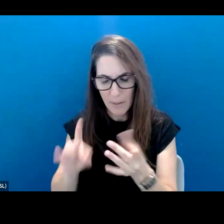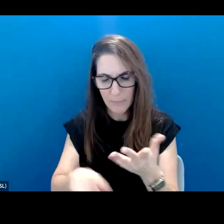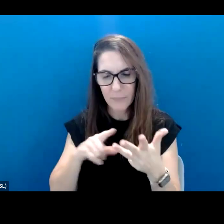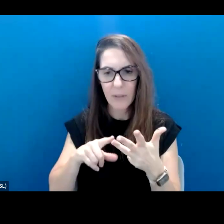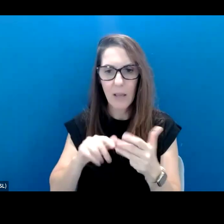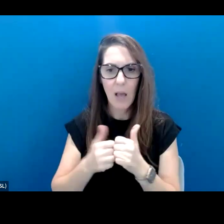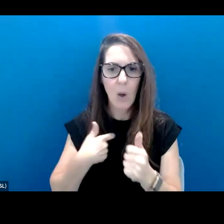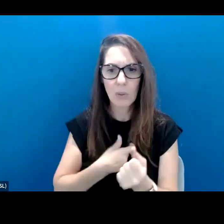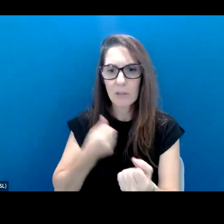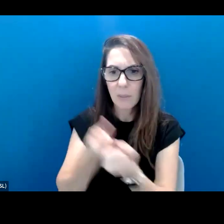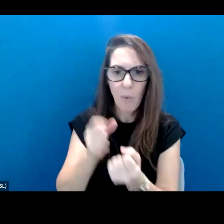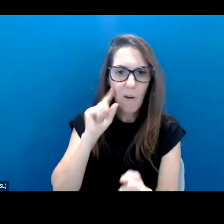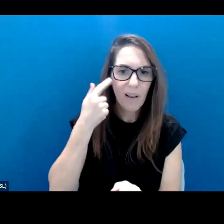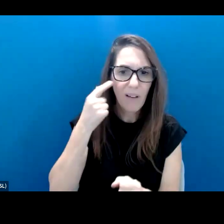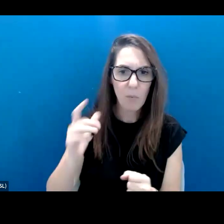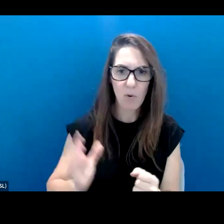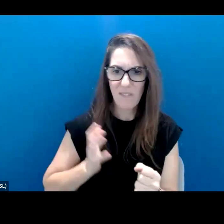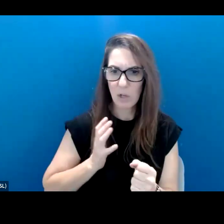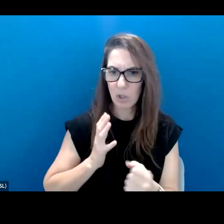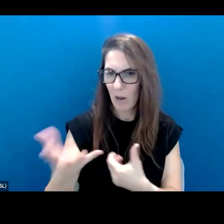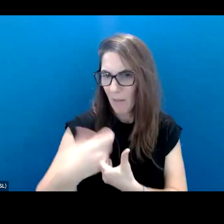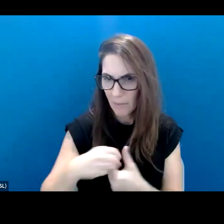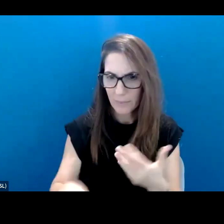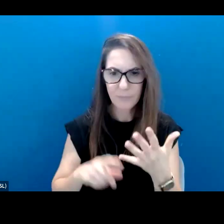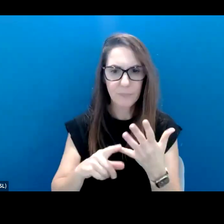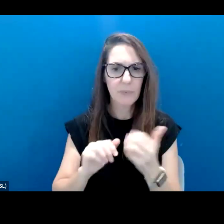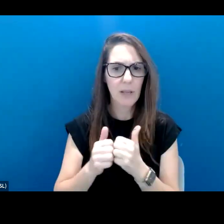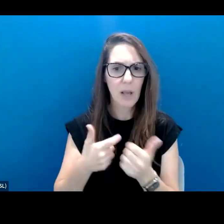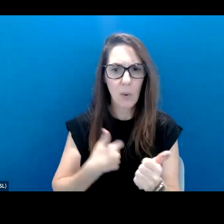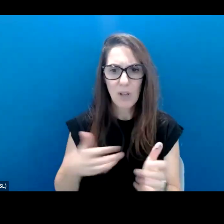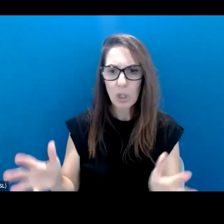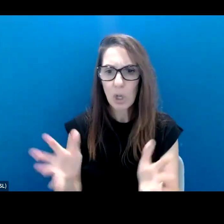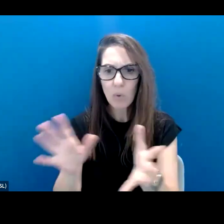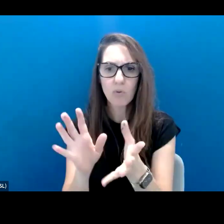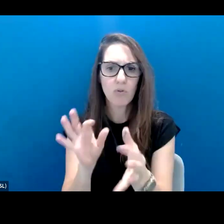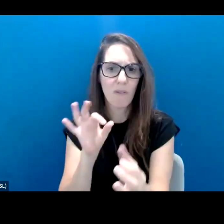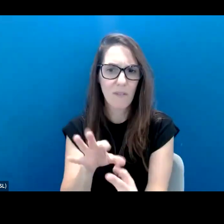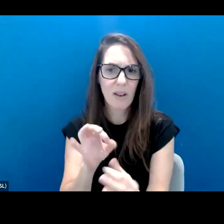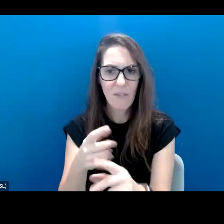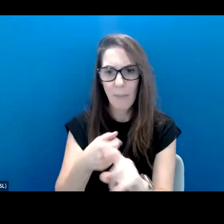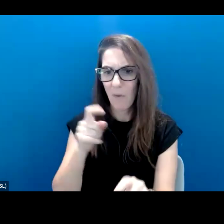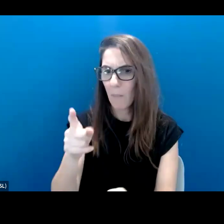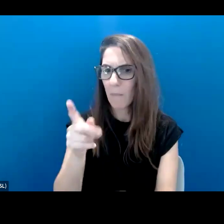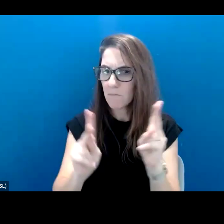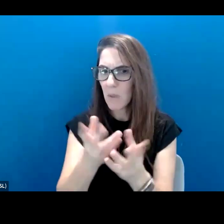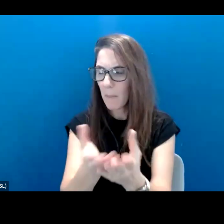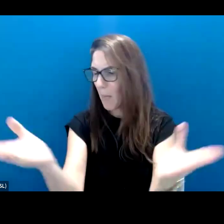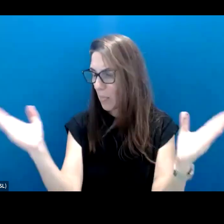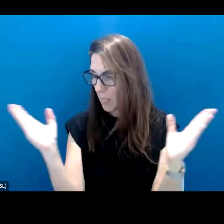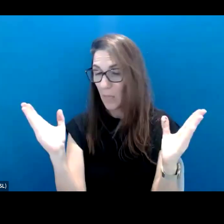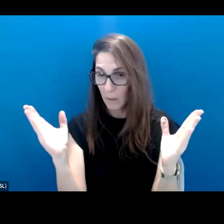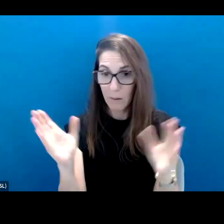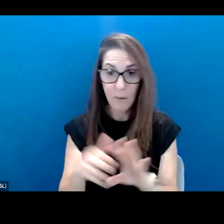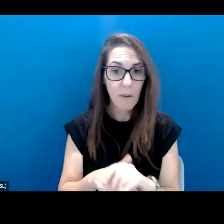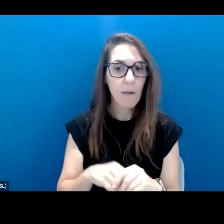government officials engaging? How to demonstrate that, how to encourage feedback from the public that takes into account the